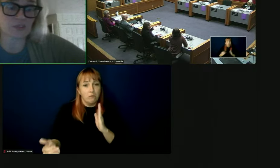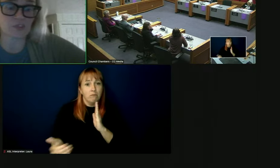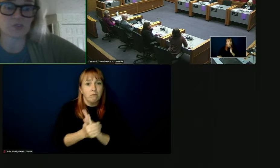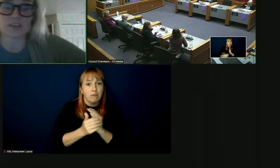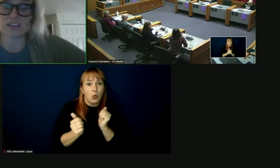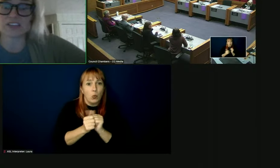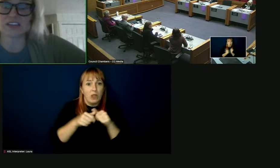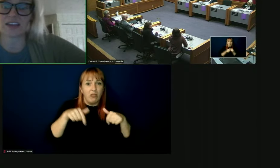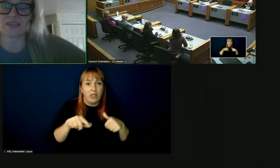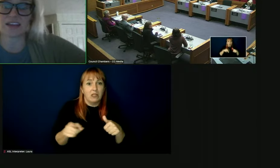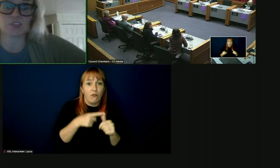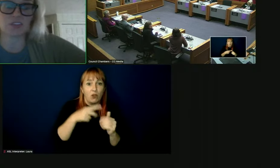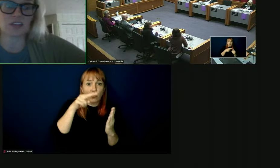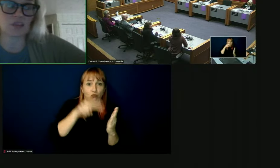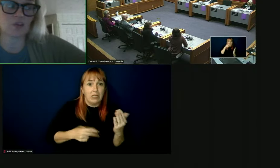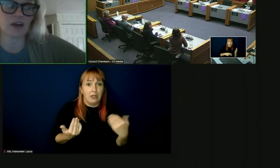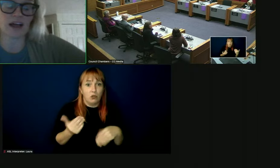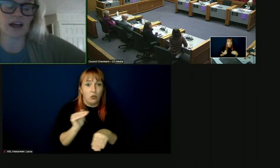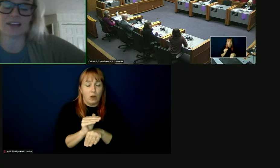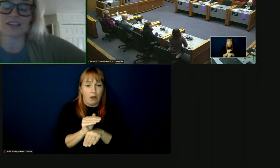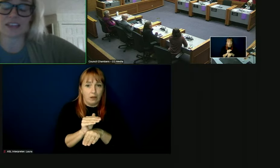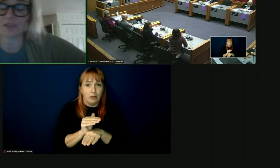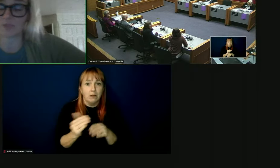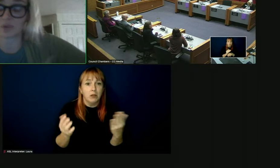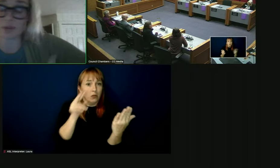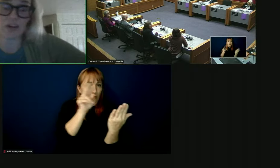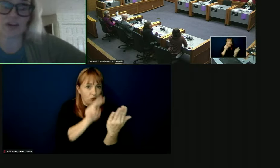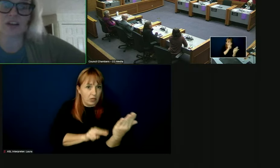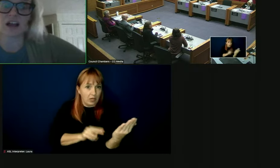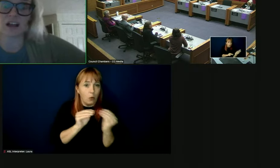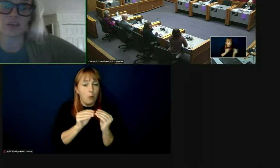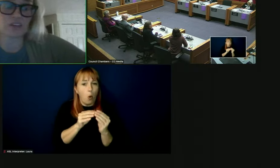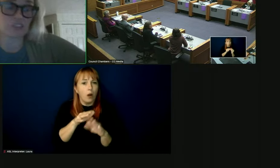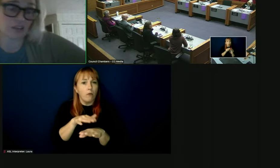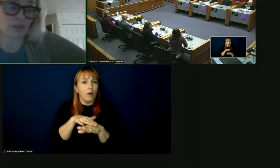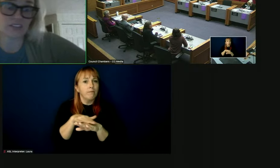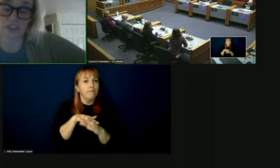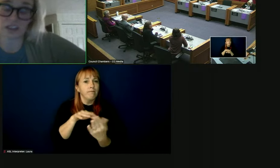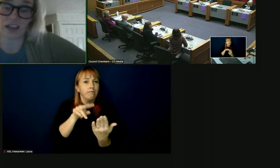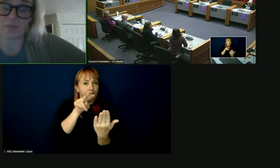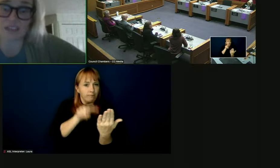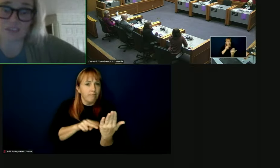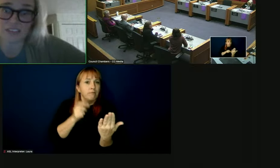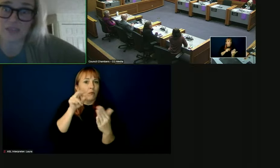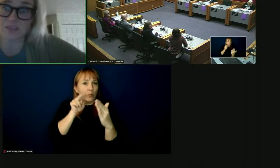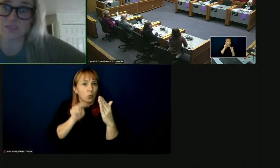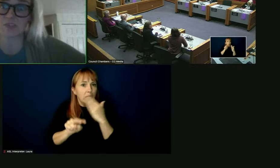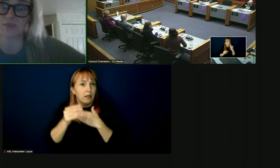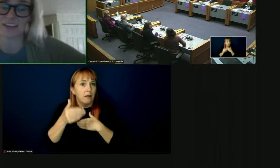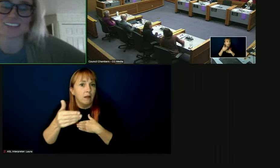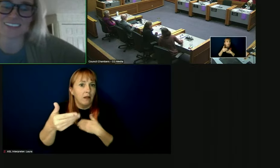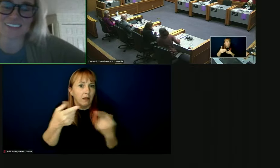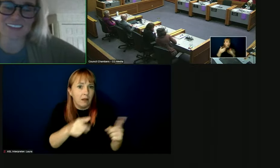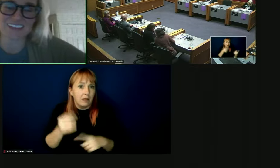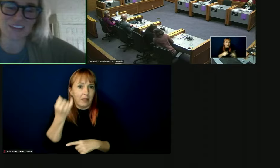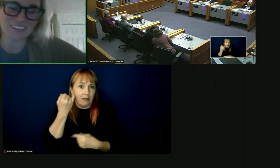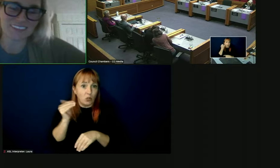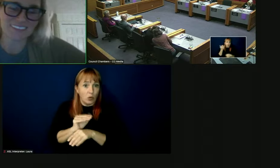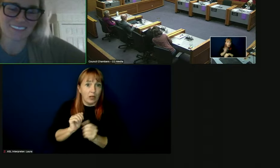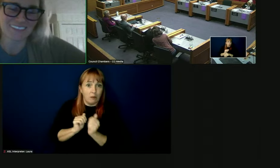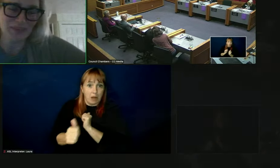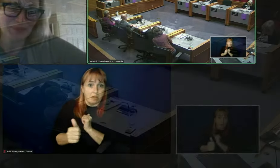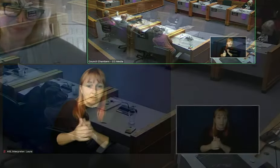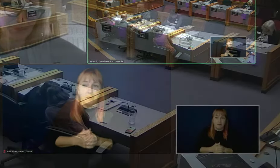this first reading tonight. That should give you a primer on what is to come if indeed this motion passes. Thank